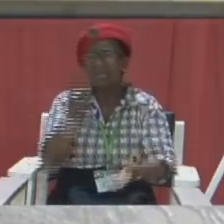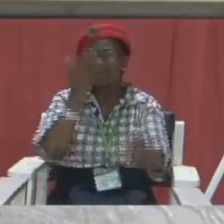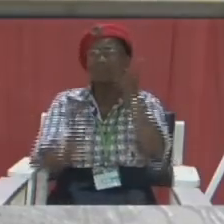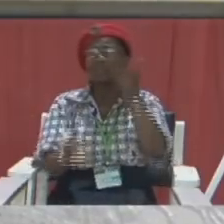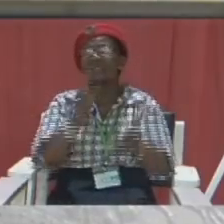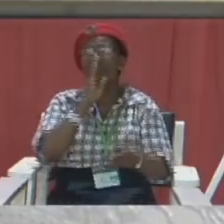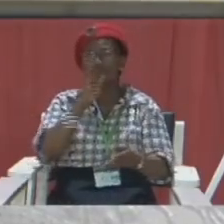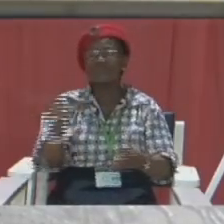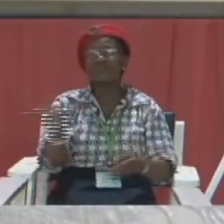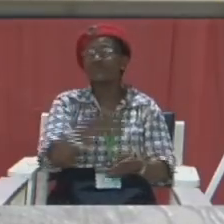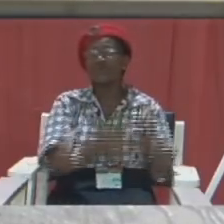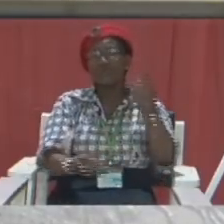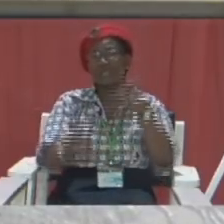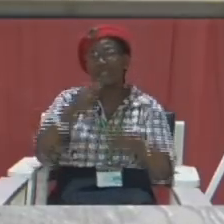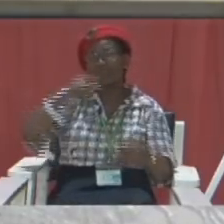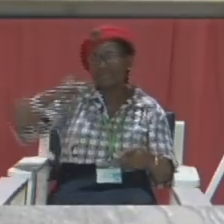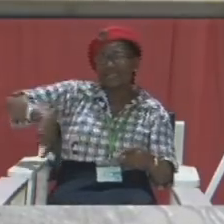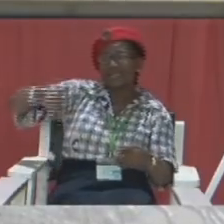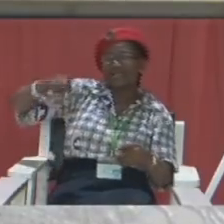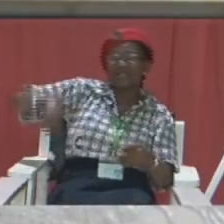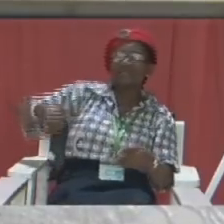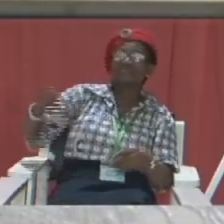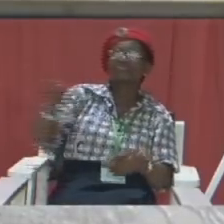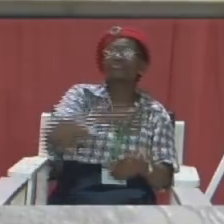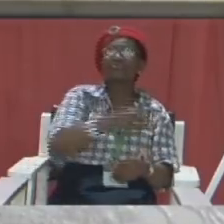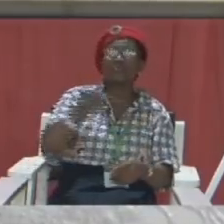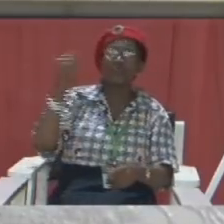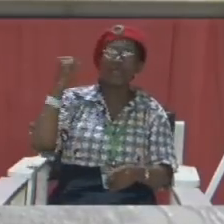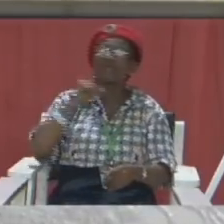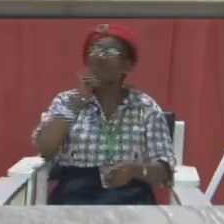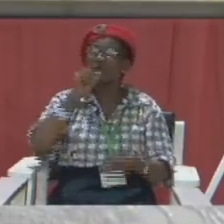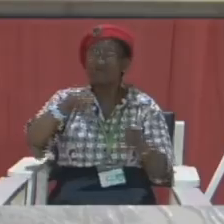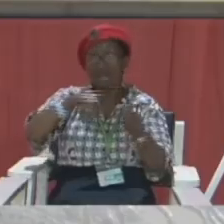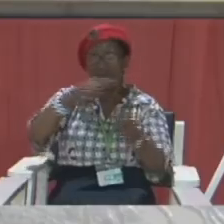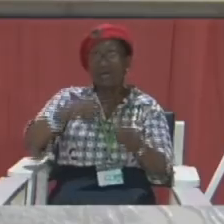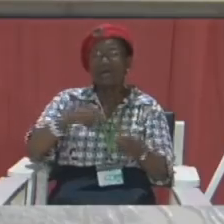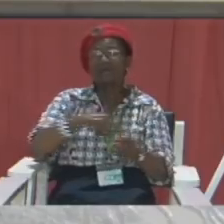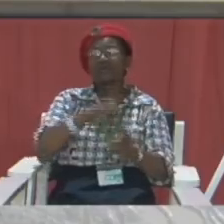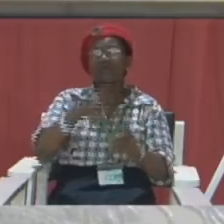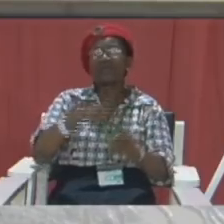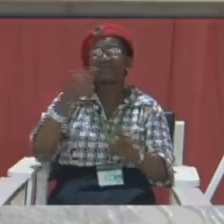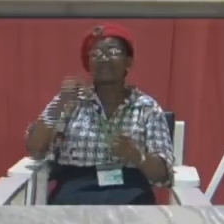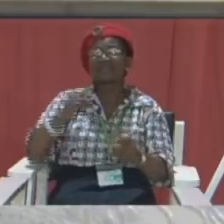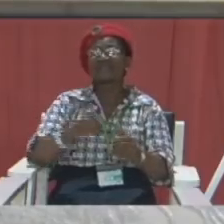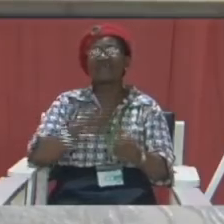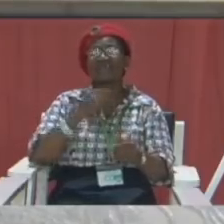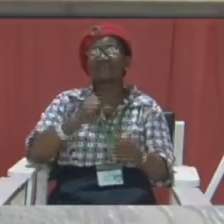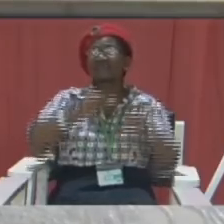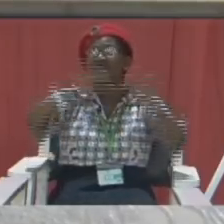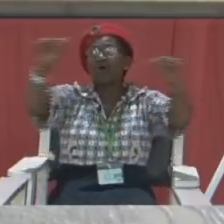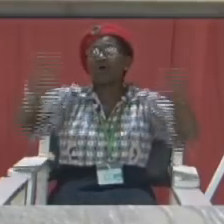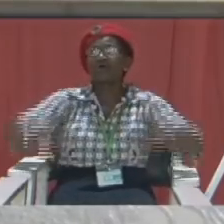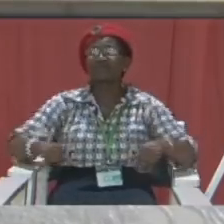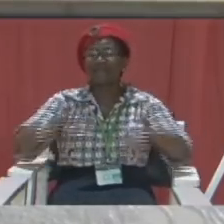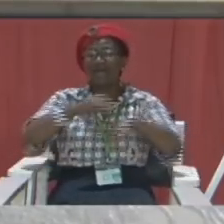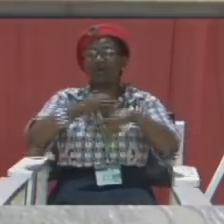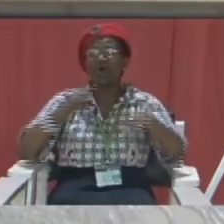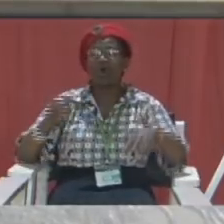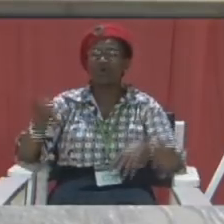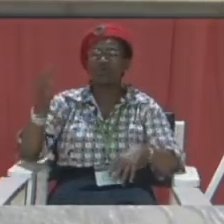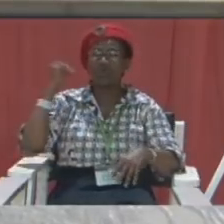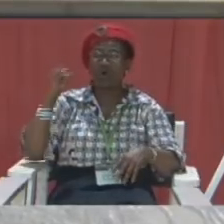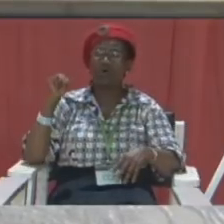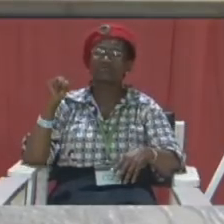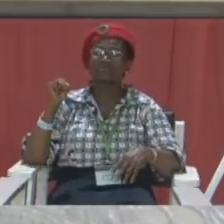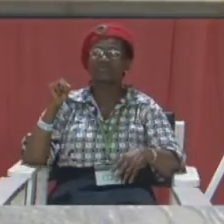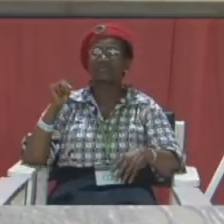were not around when they made the first altar call. Bo yo pe de o si ni igba ti won pe won awon to fe faye won fun Jesus saju la